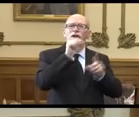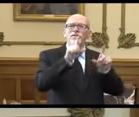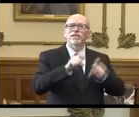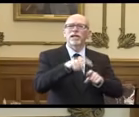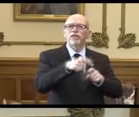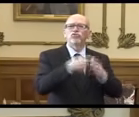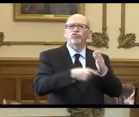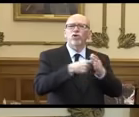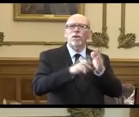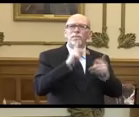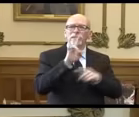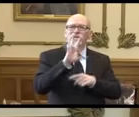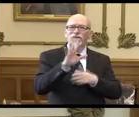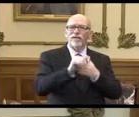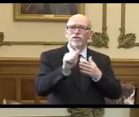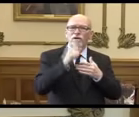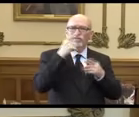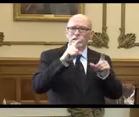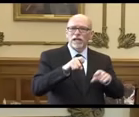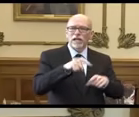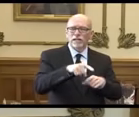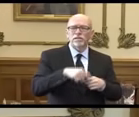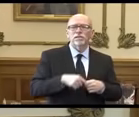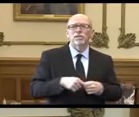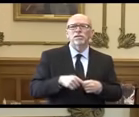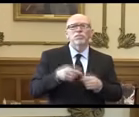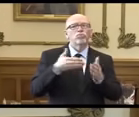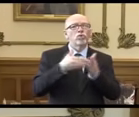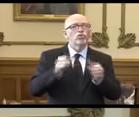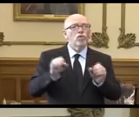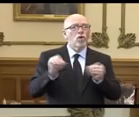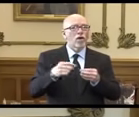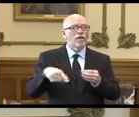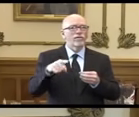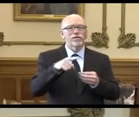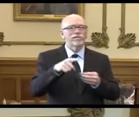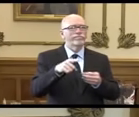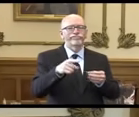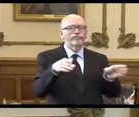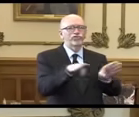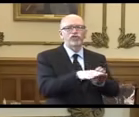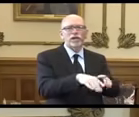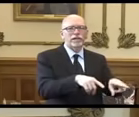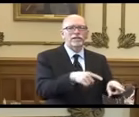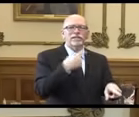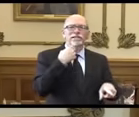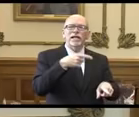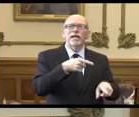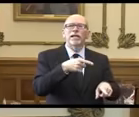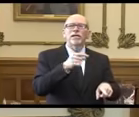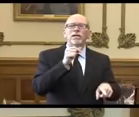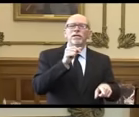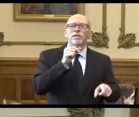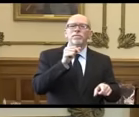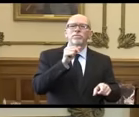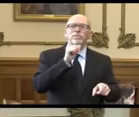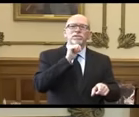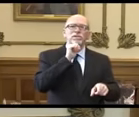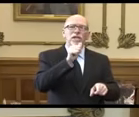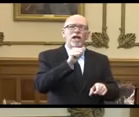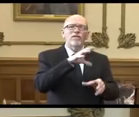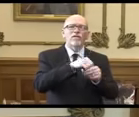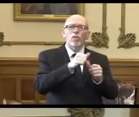charging folks $75 a test. The prosecutor's office did shut this down, and they say they weren't involved